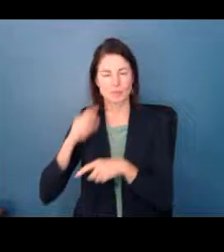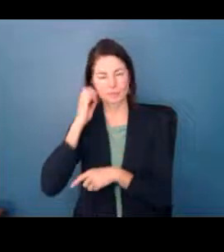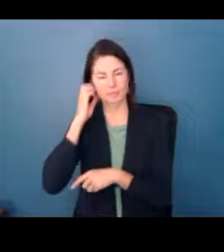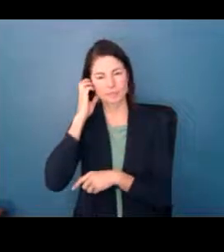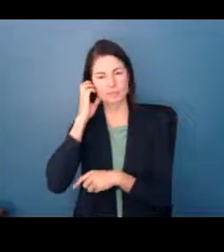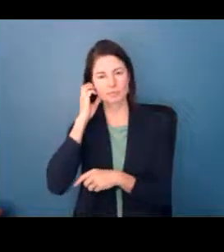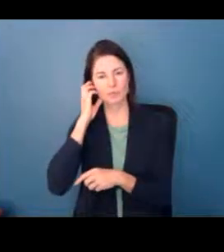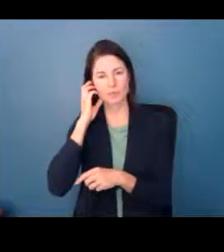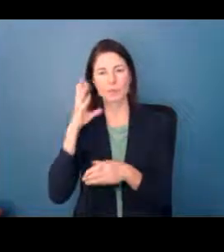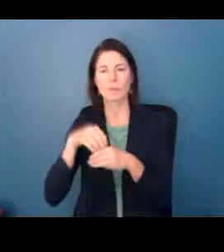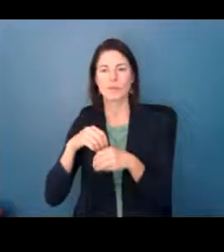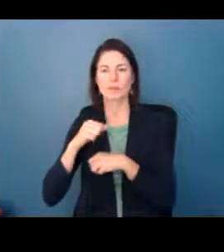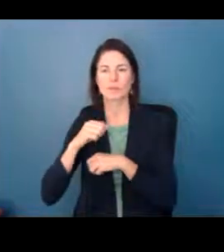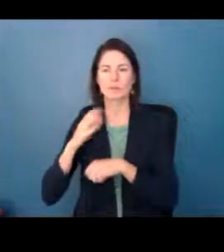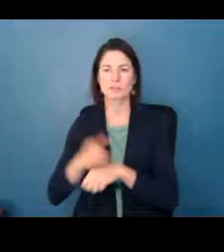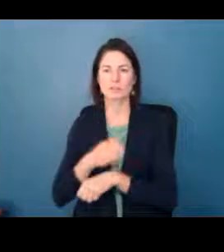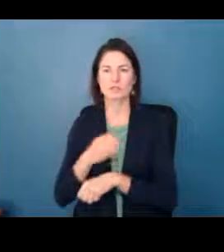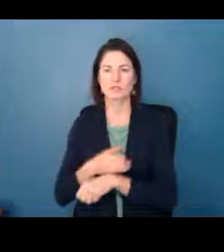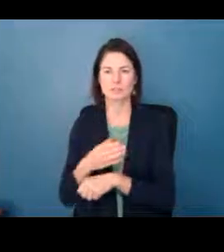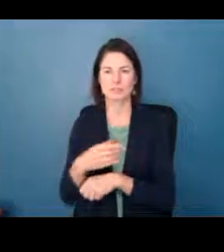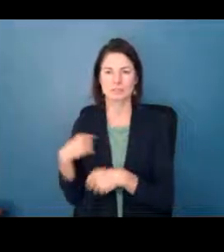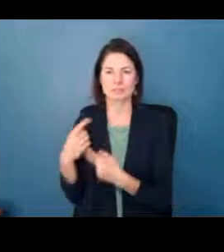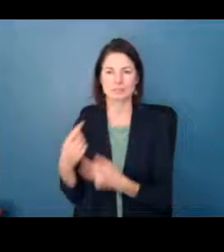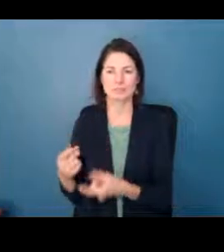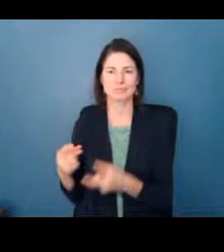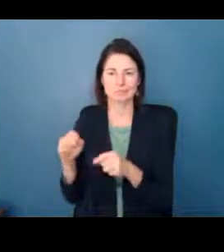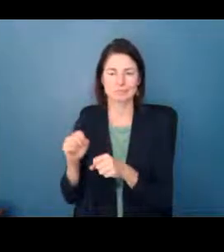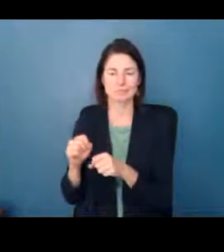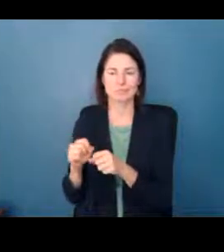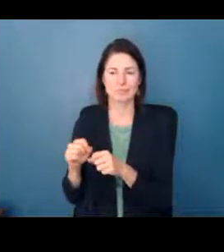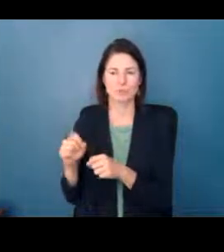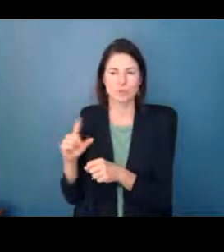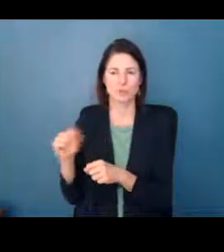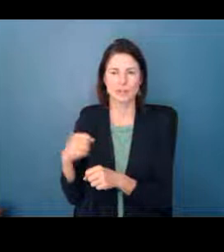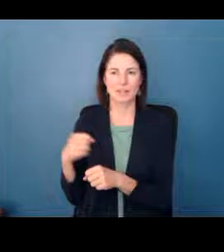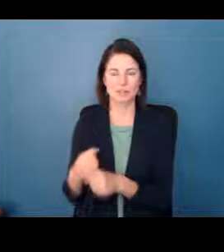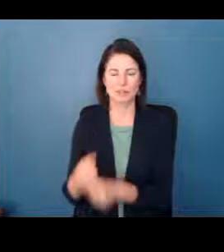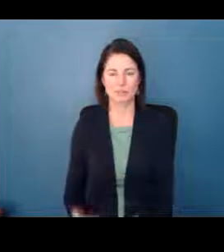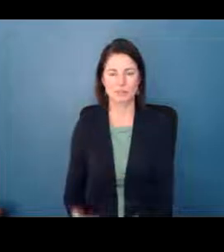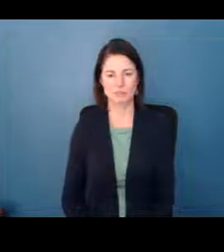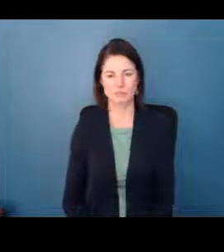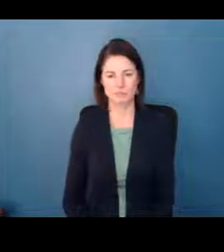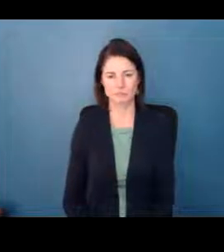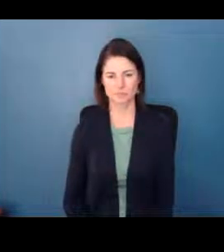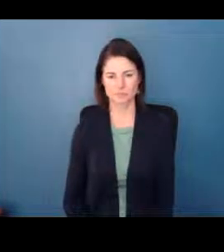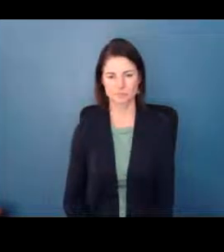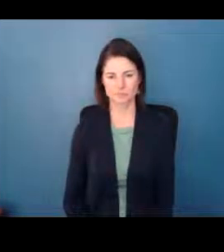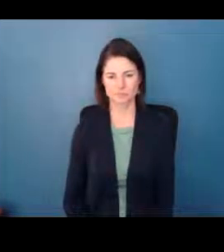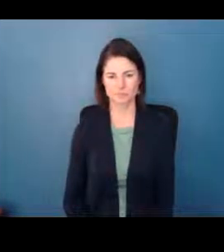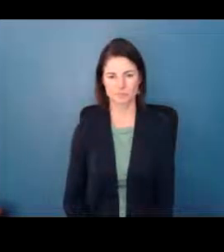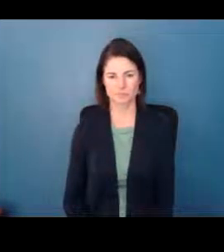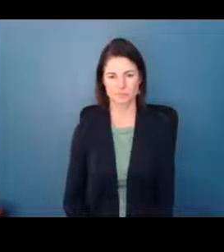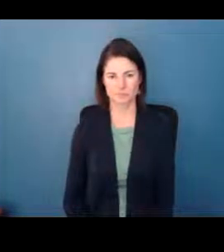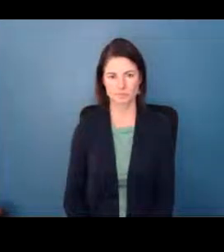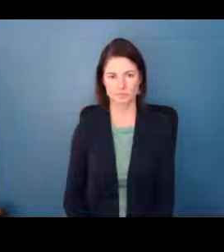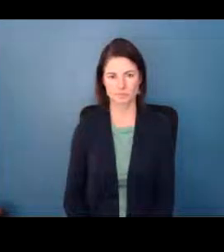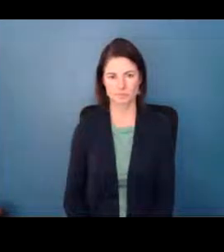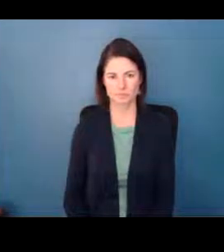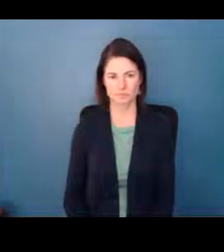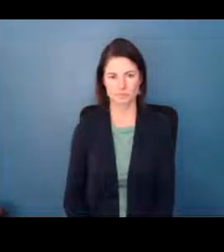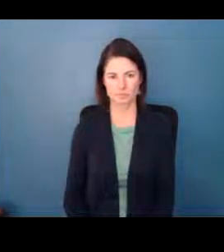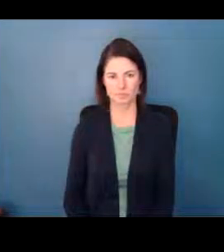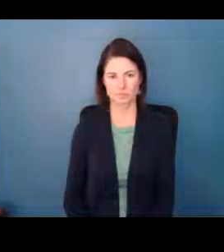construction workforce over the last 20 years. But just, I would again like your thoughts, doesn't have to be today, obviously, and I